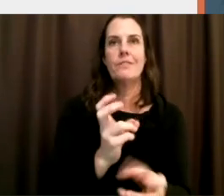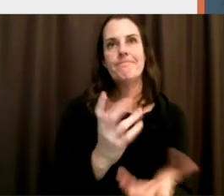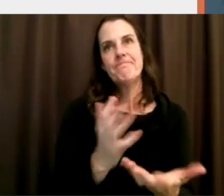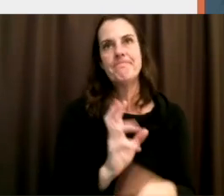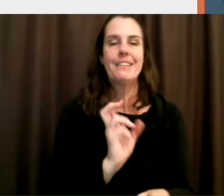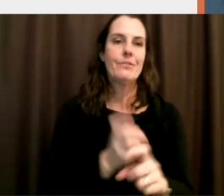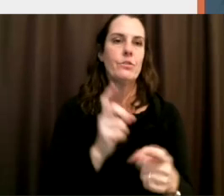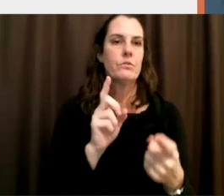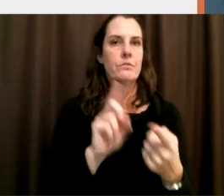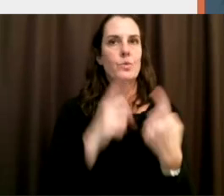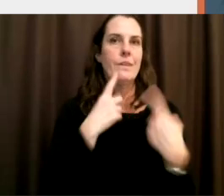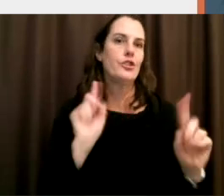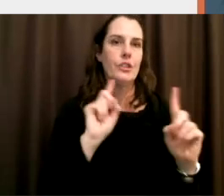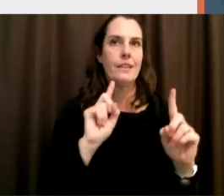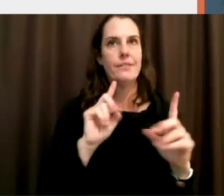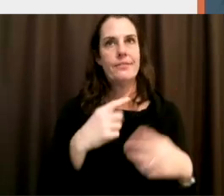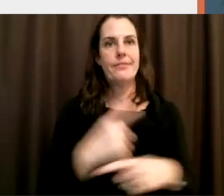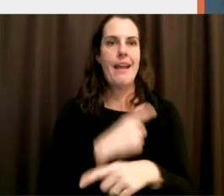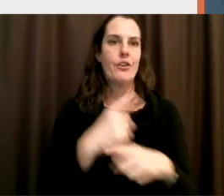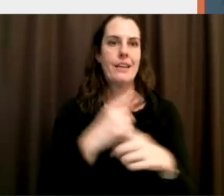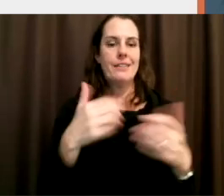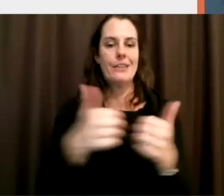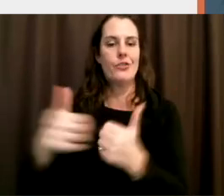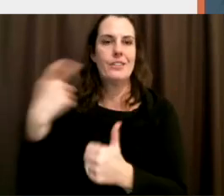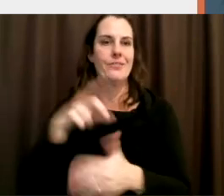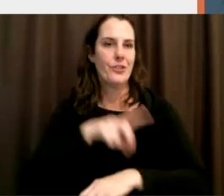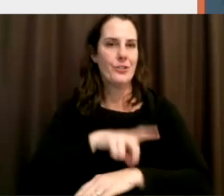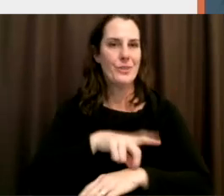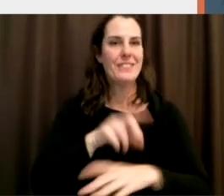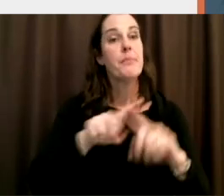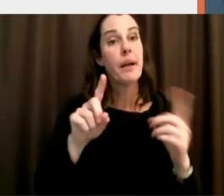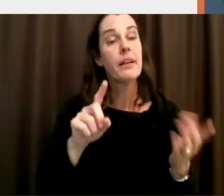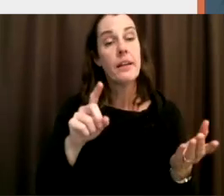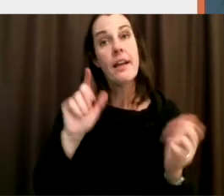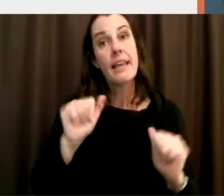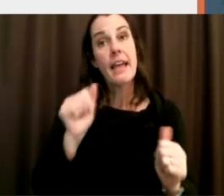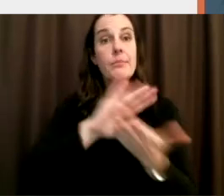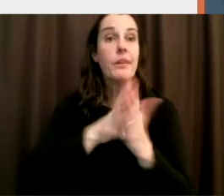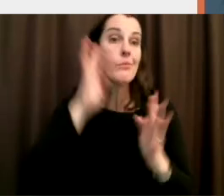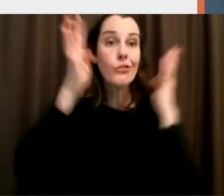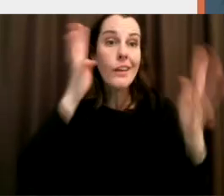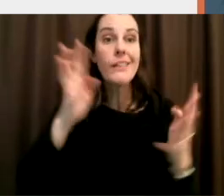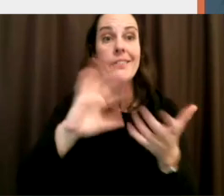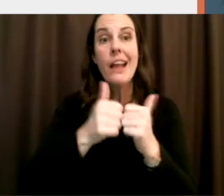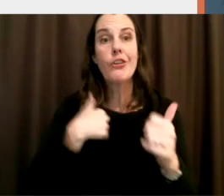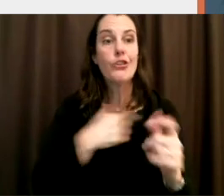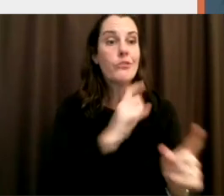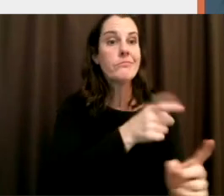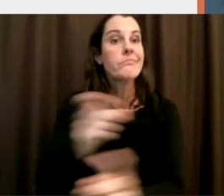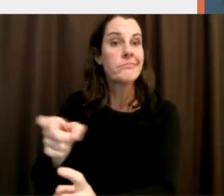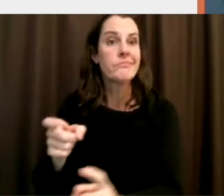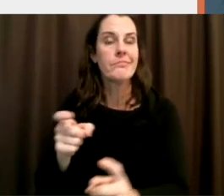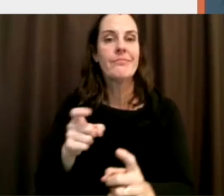to achieve adequate segregation of duties. But you can get creative in designing those control procedures